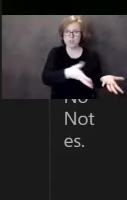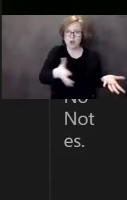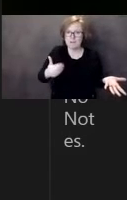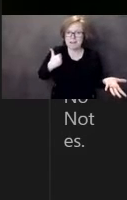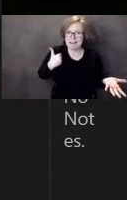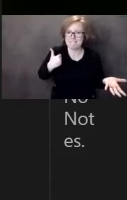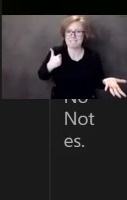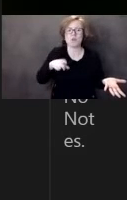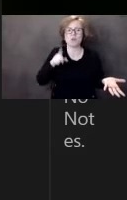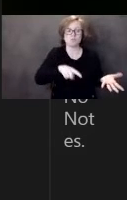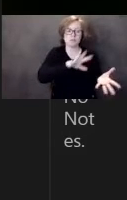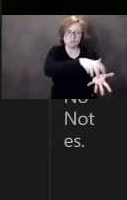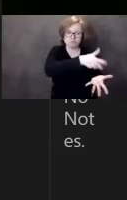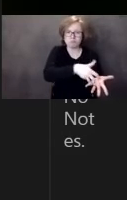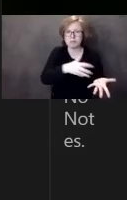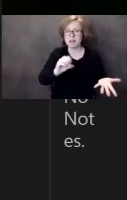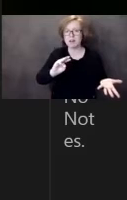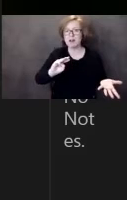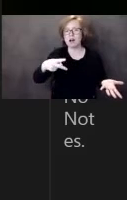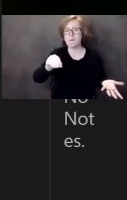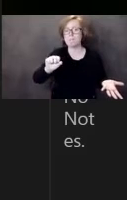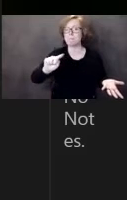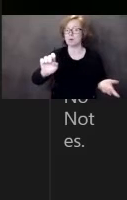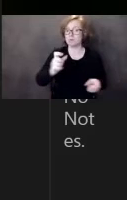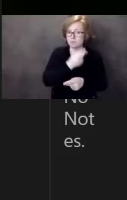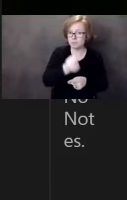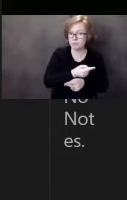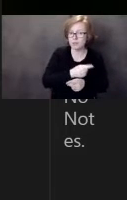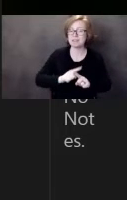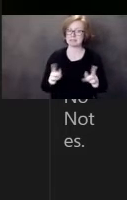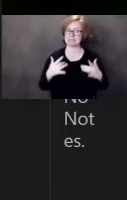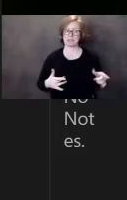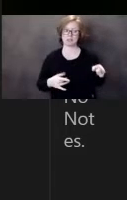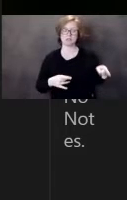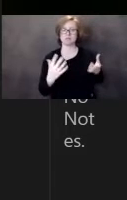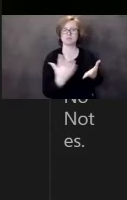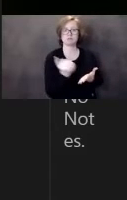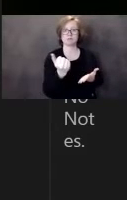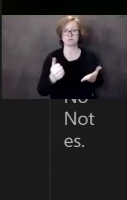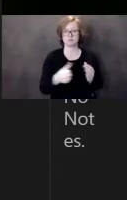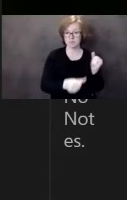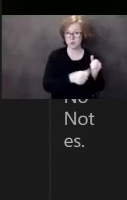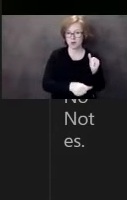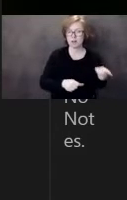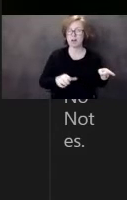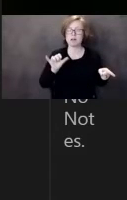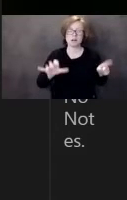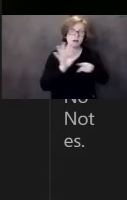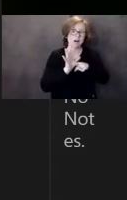to be composted well, but generally the use of manure is a tremendous asset, and use